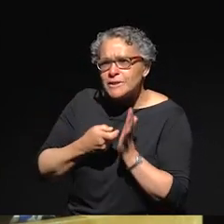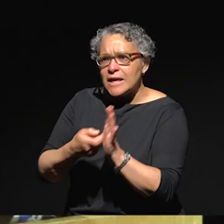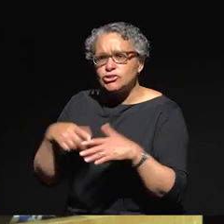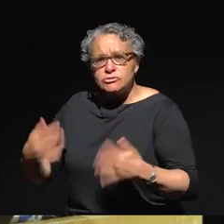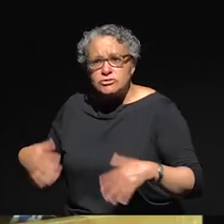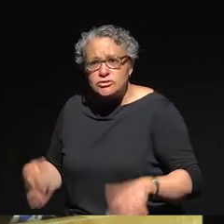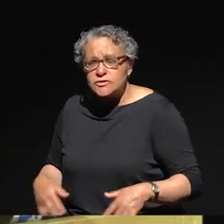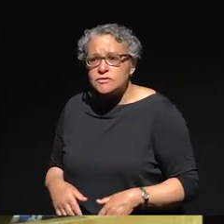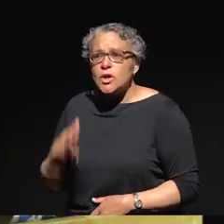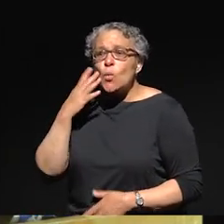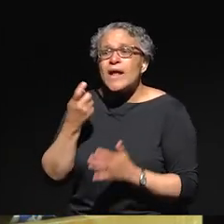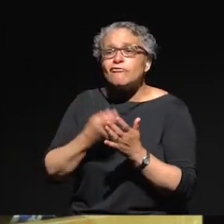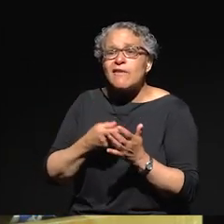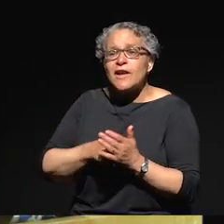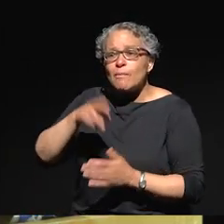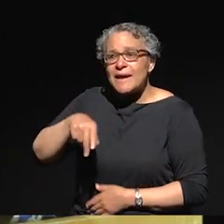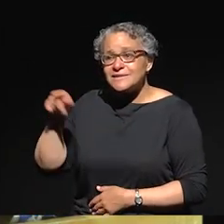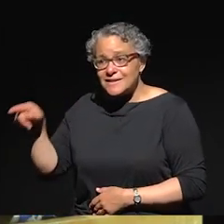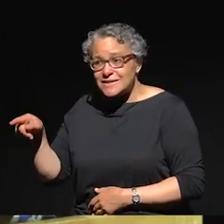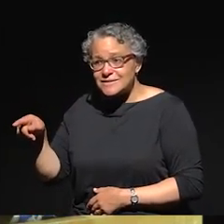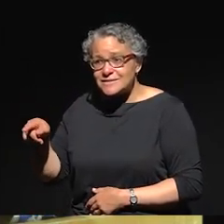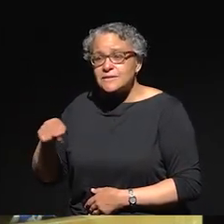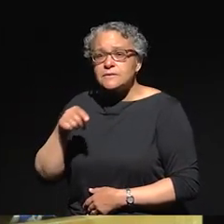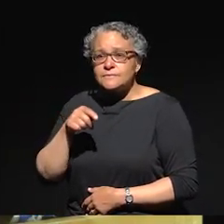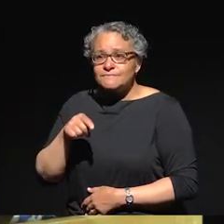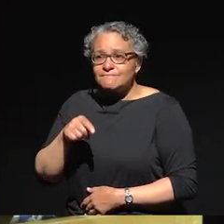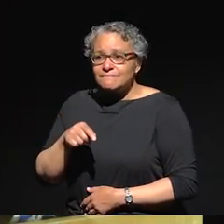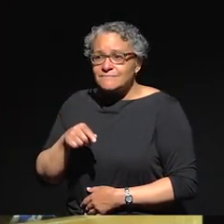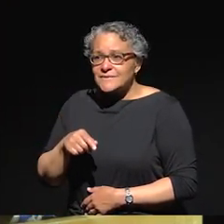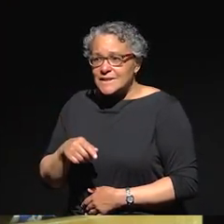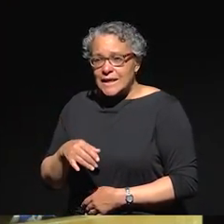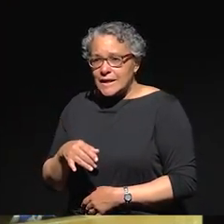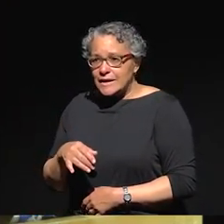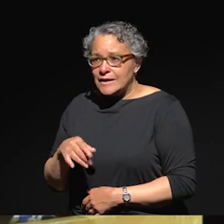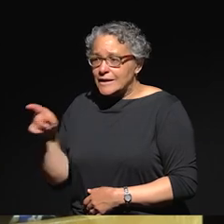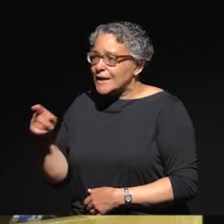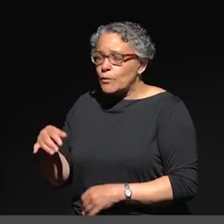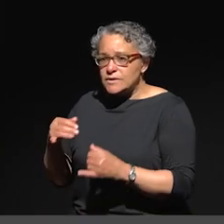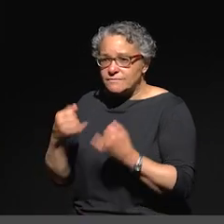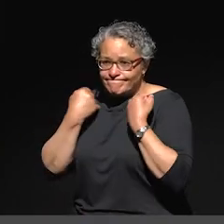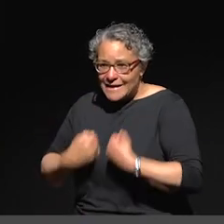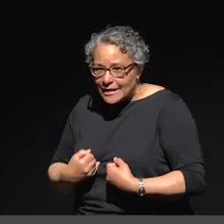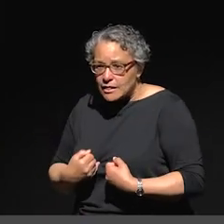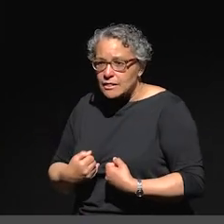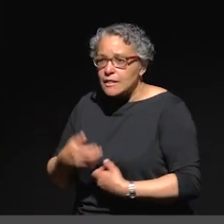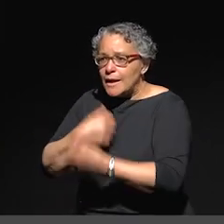Raphael was painted, he was sick. He had been on campaign in Bologna, in Emilia-Romagna. He'd fallen